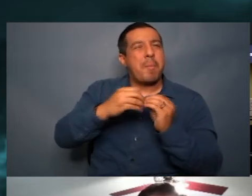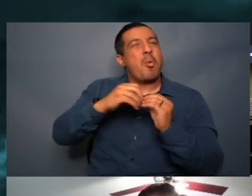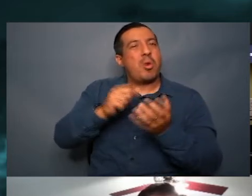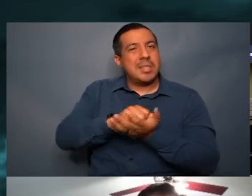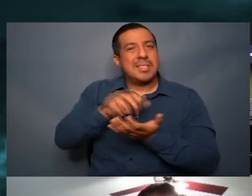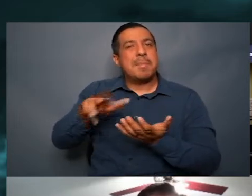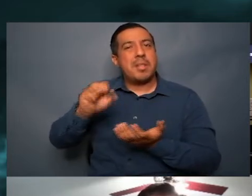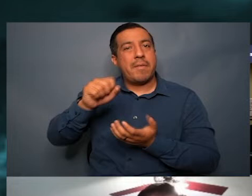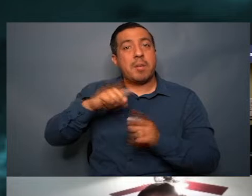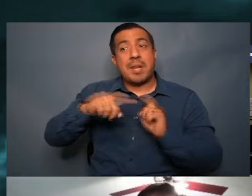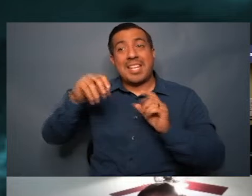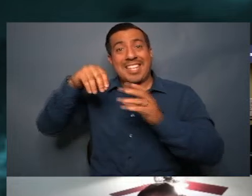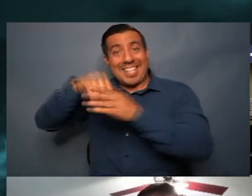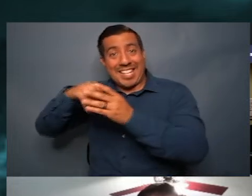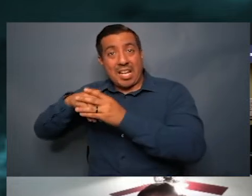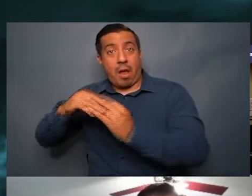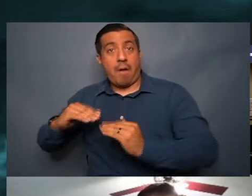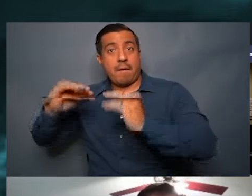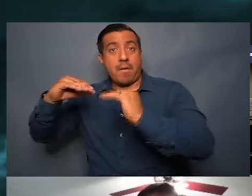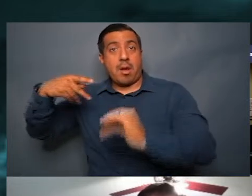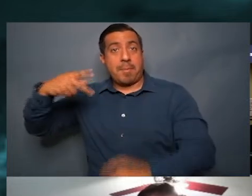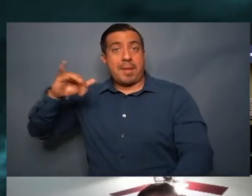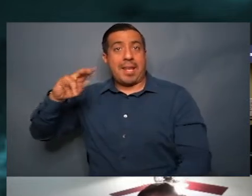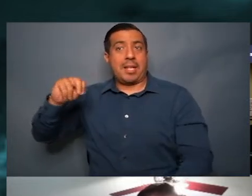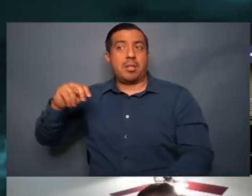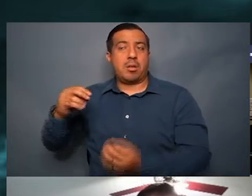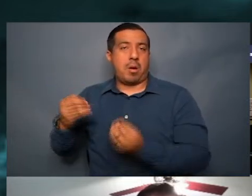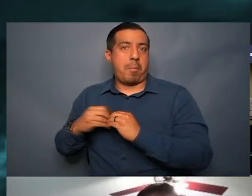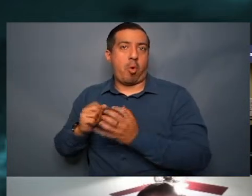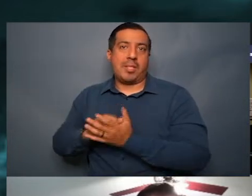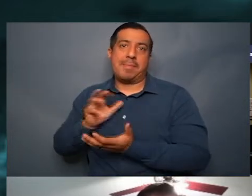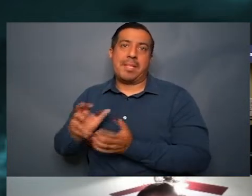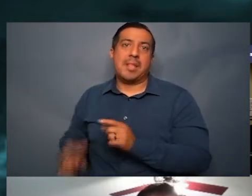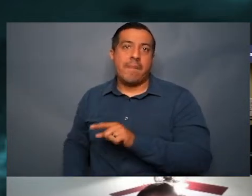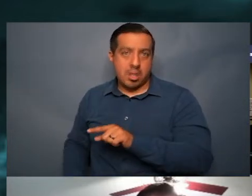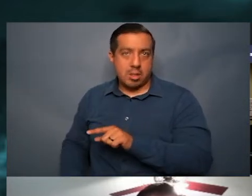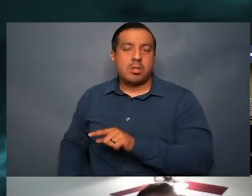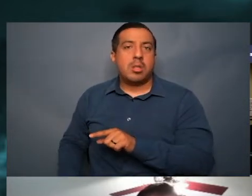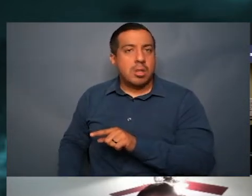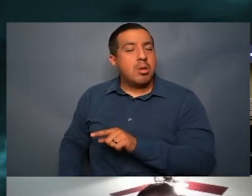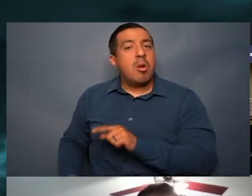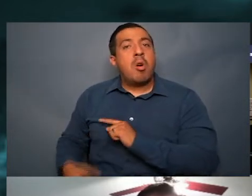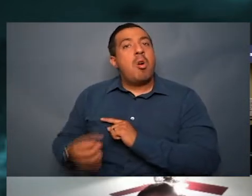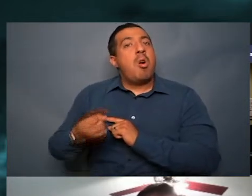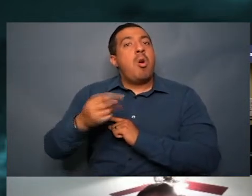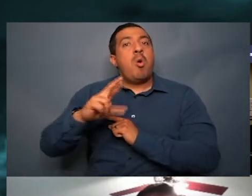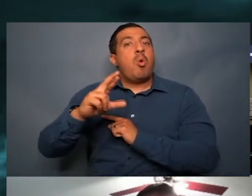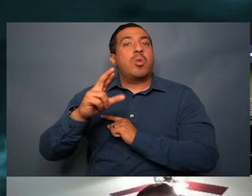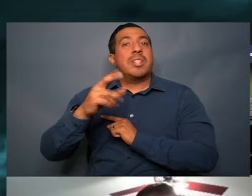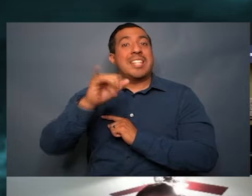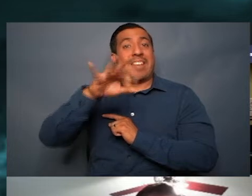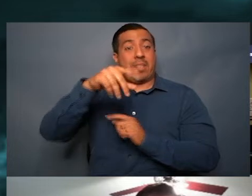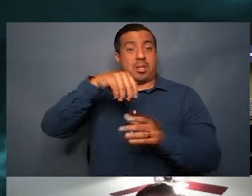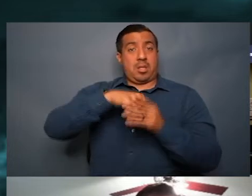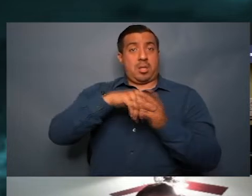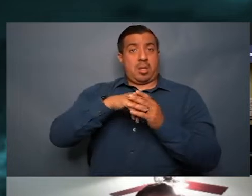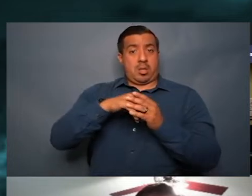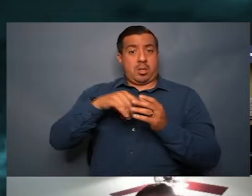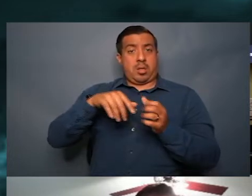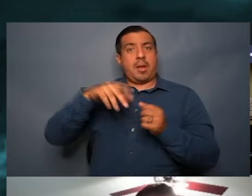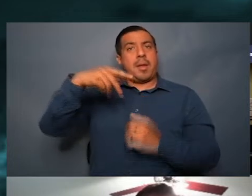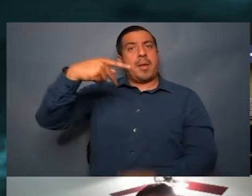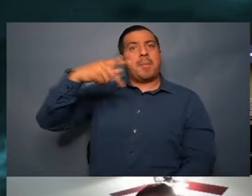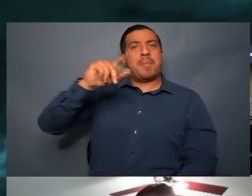if you're inside a floodplain. And the easiest way to determine if you're inside a floodplain,